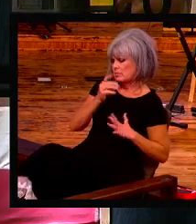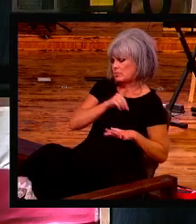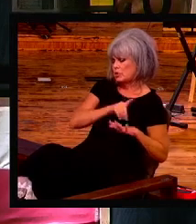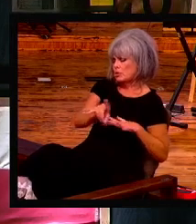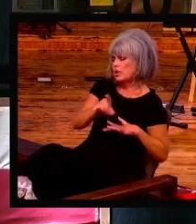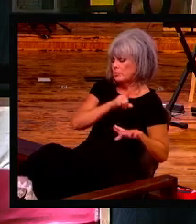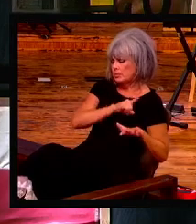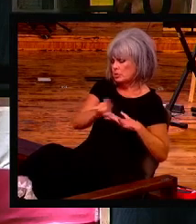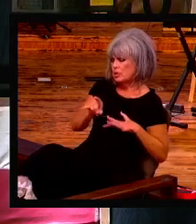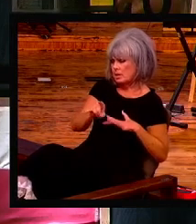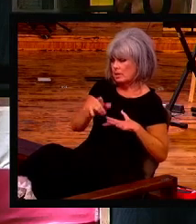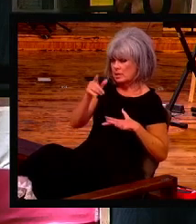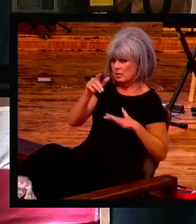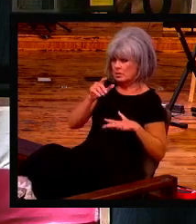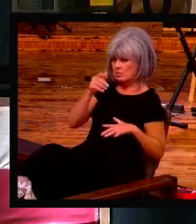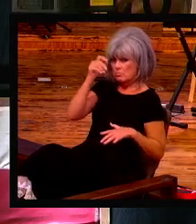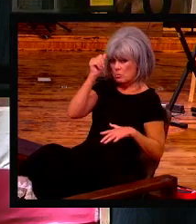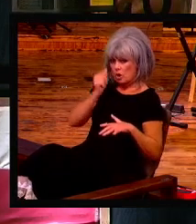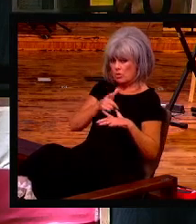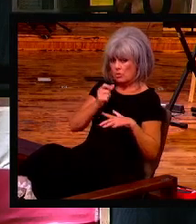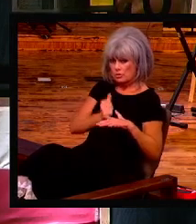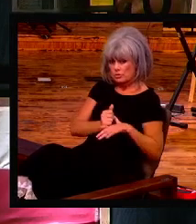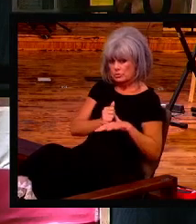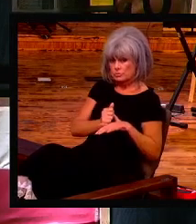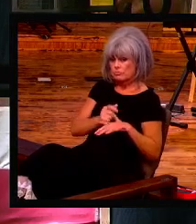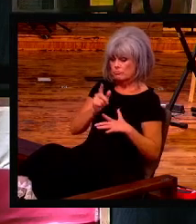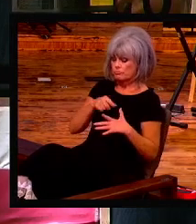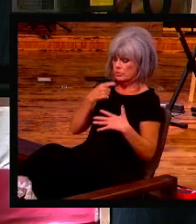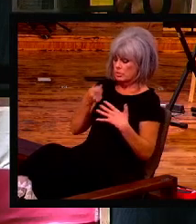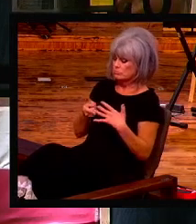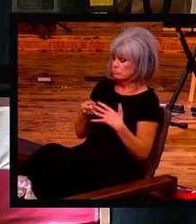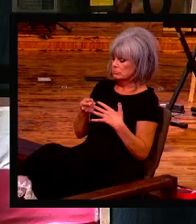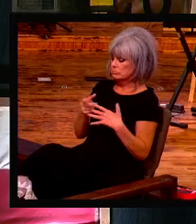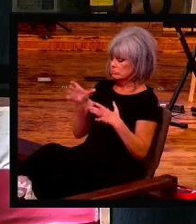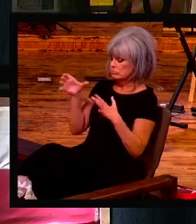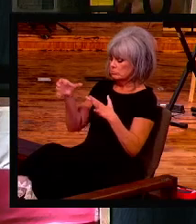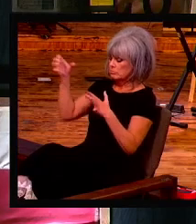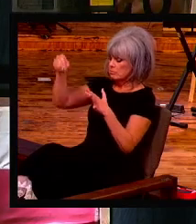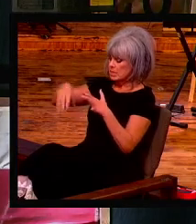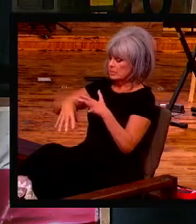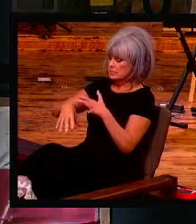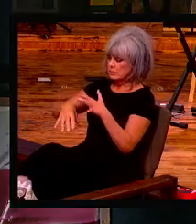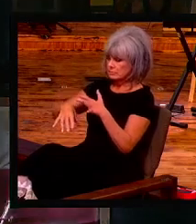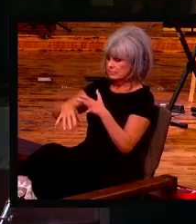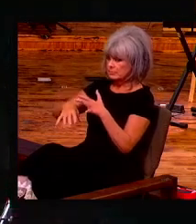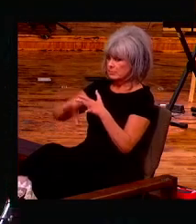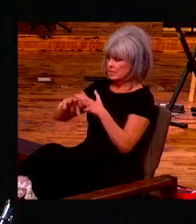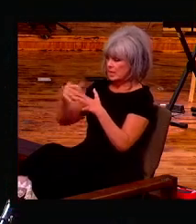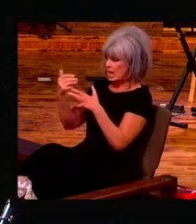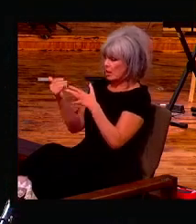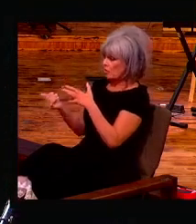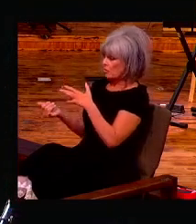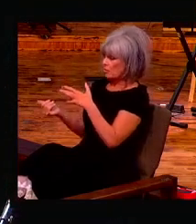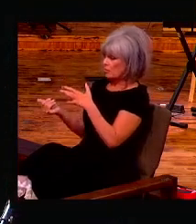Then he winds up in a pit. And now,